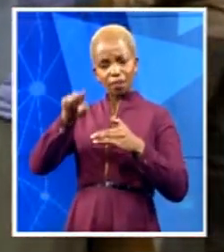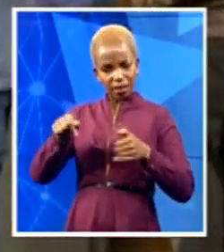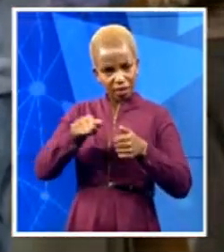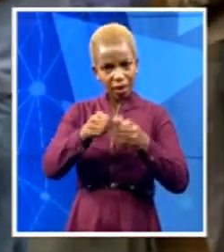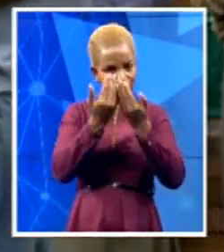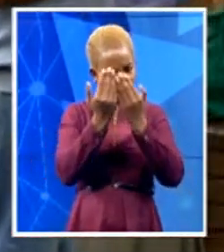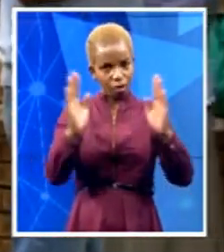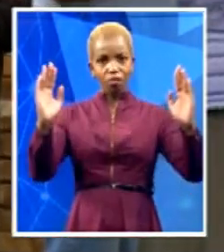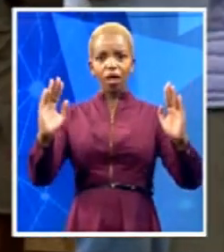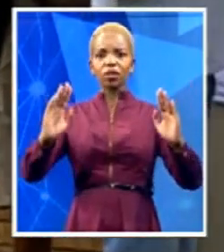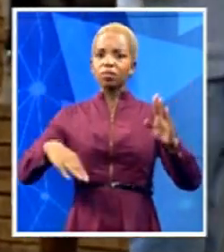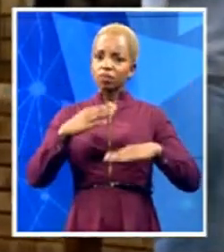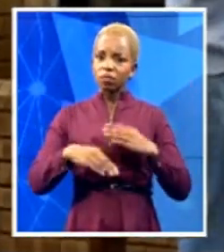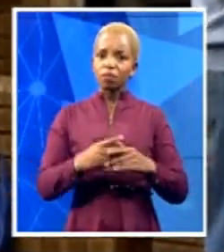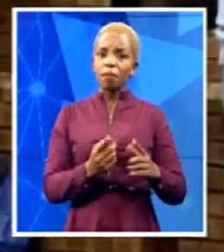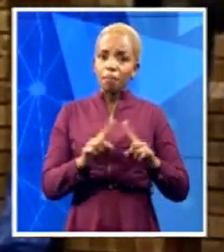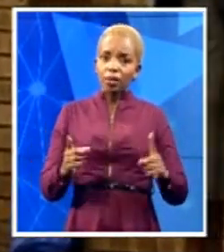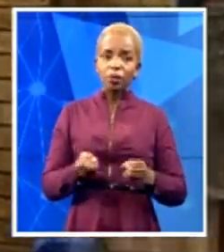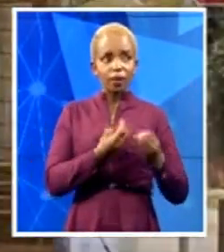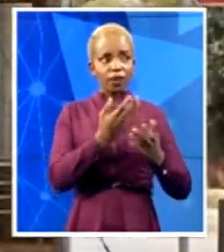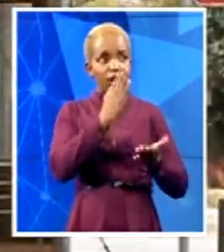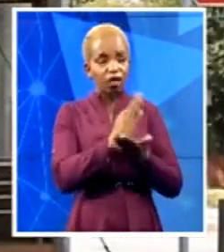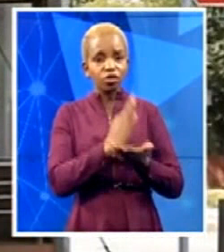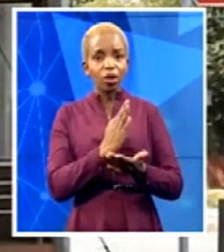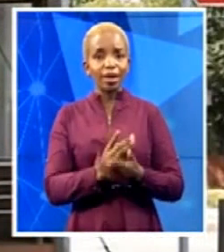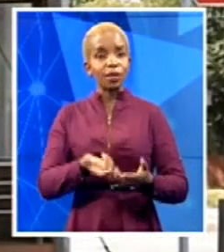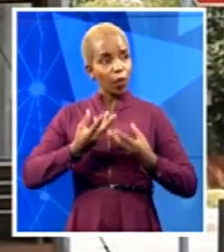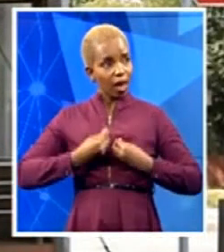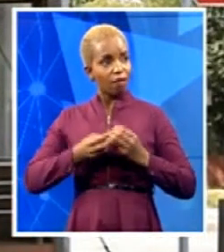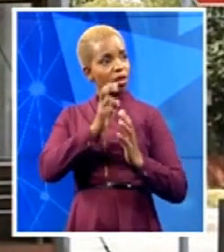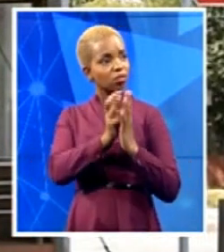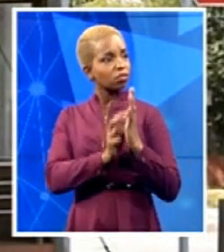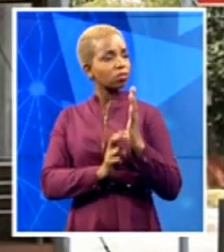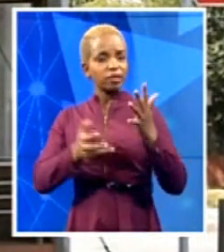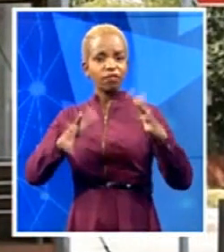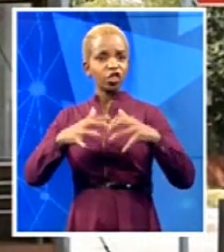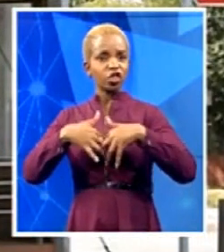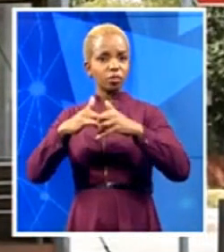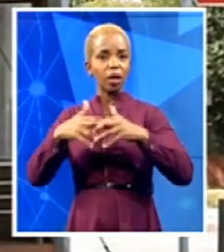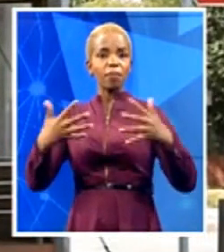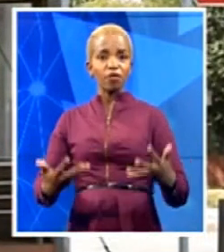action. What are the things that you're going to put on the table to ensure that we're going to